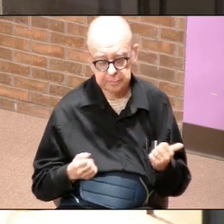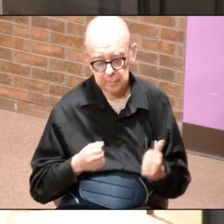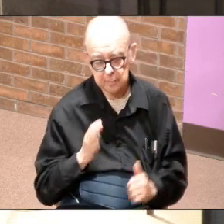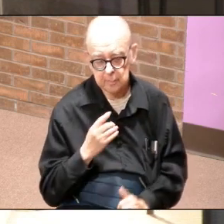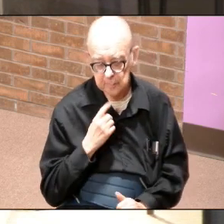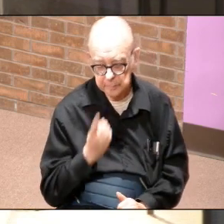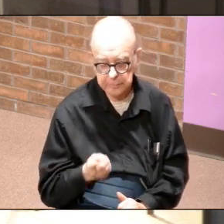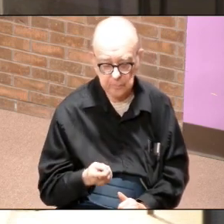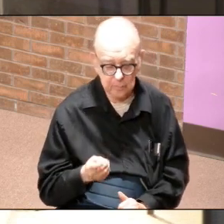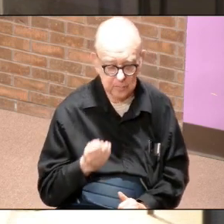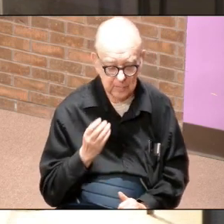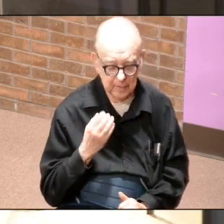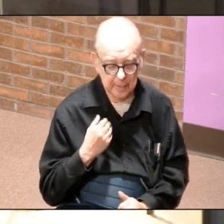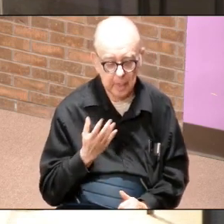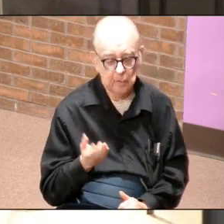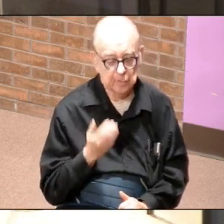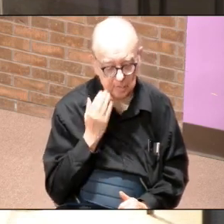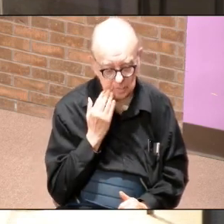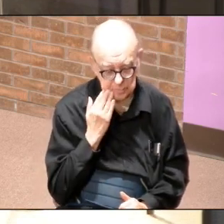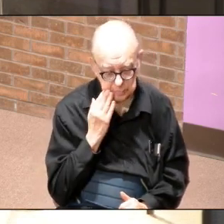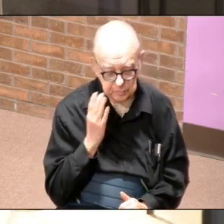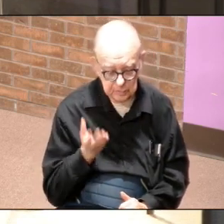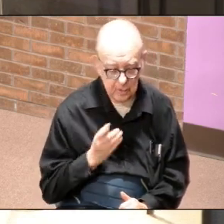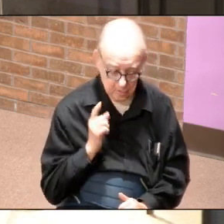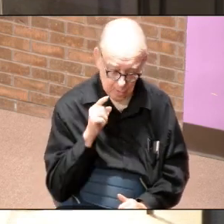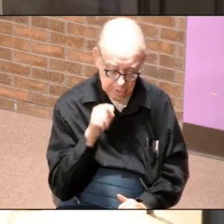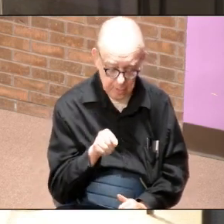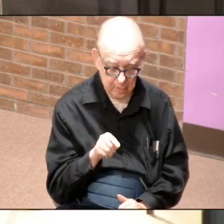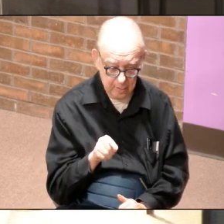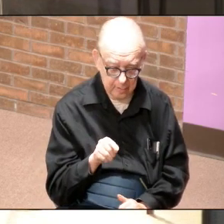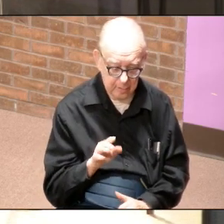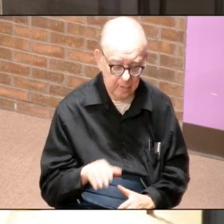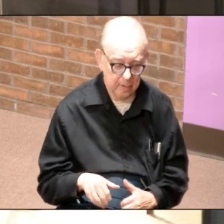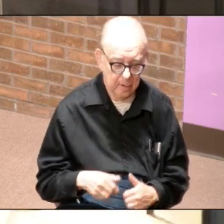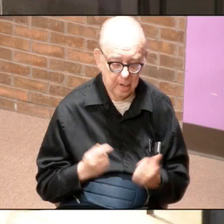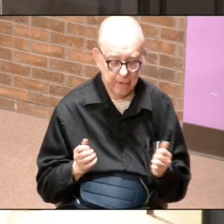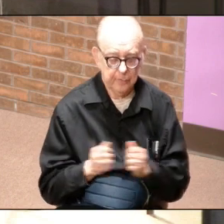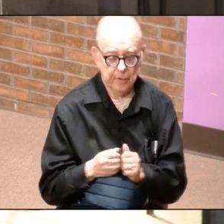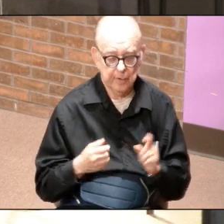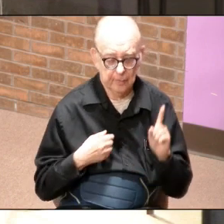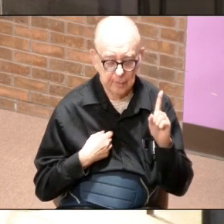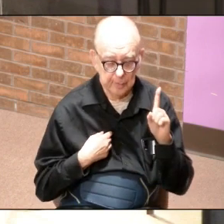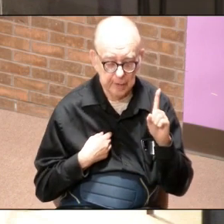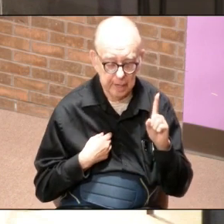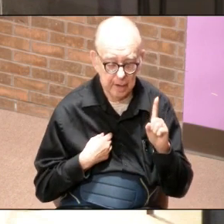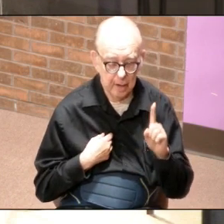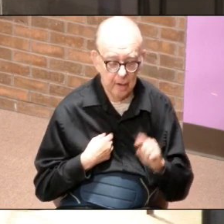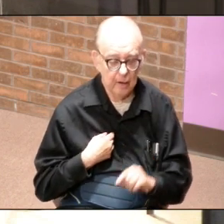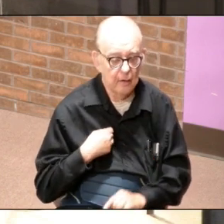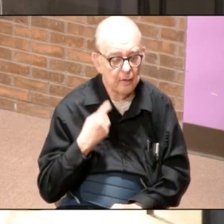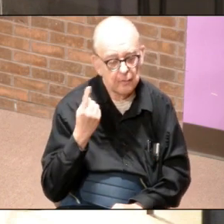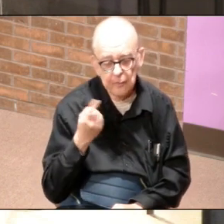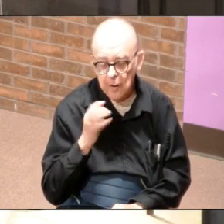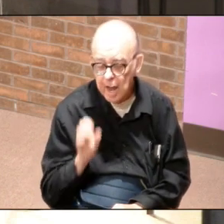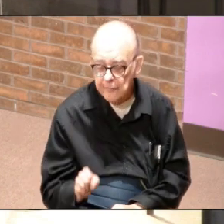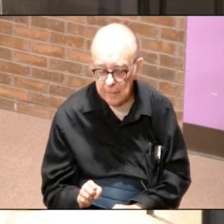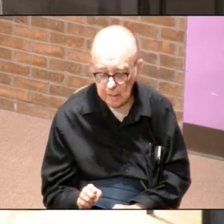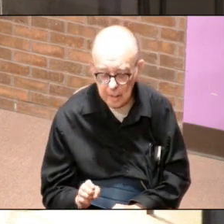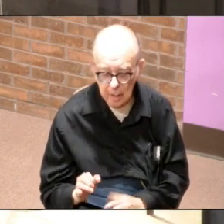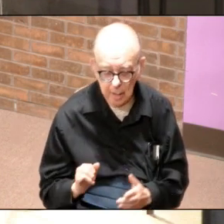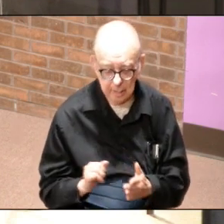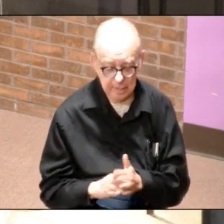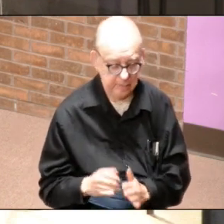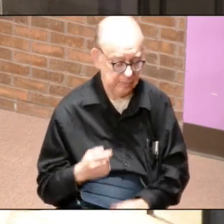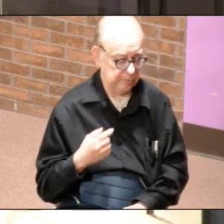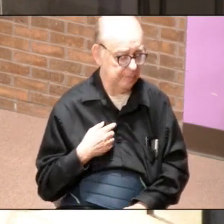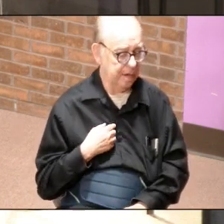says, I want you to know that I want you to live with me forever. That to